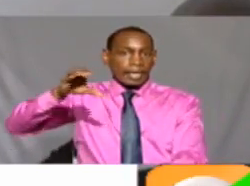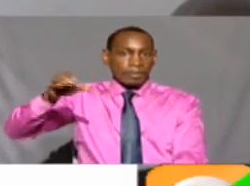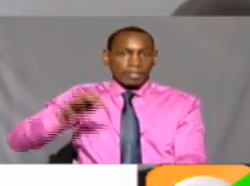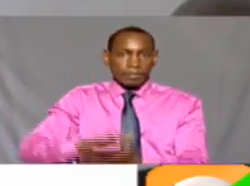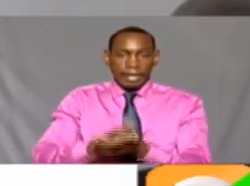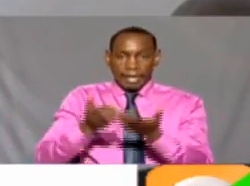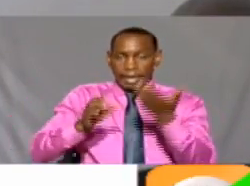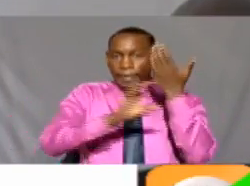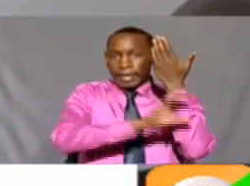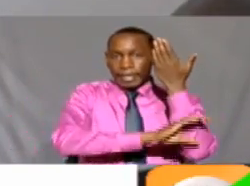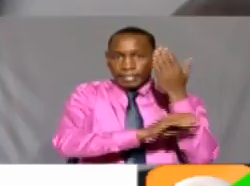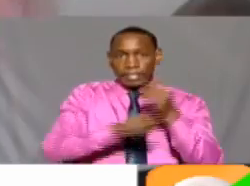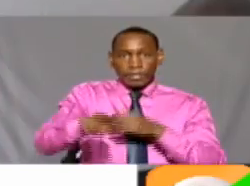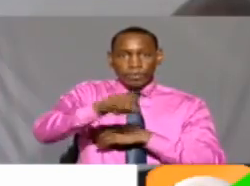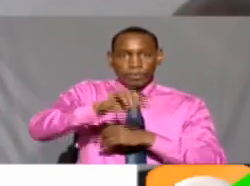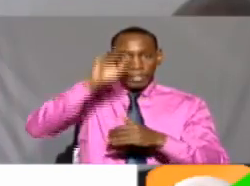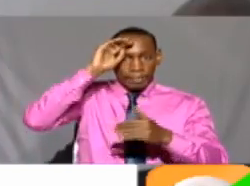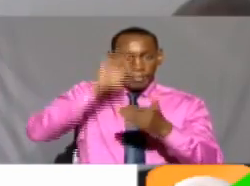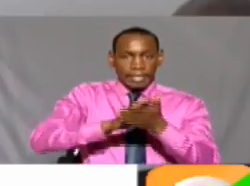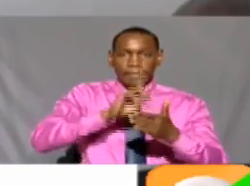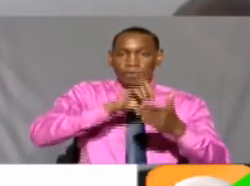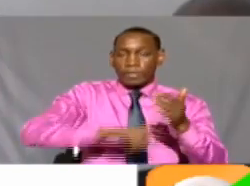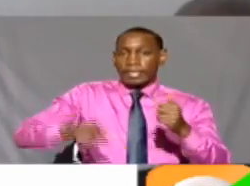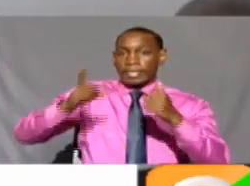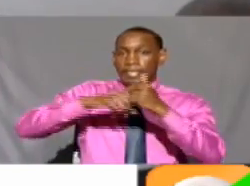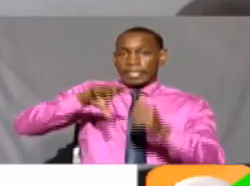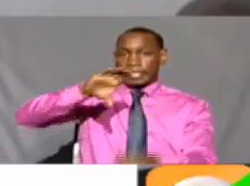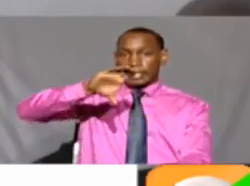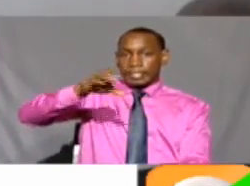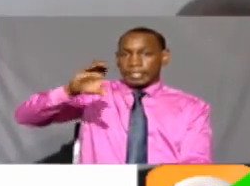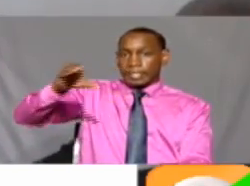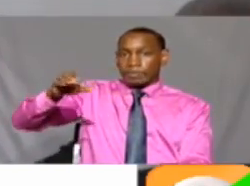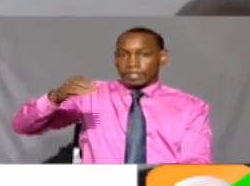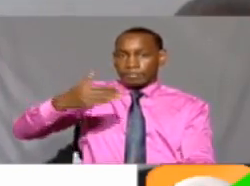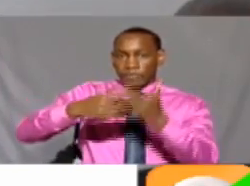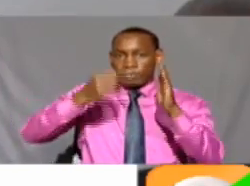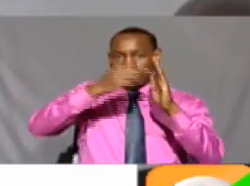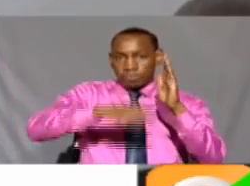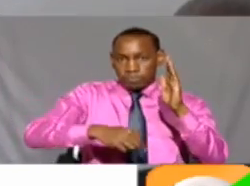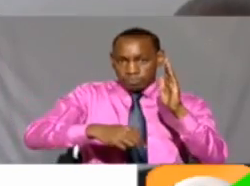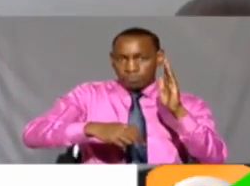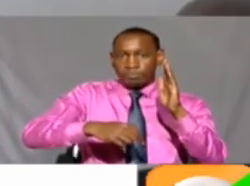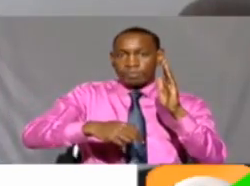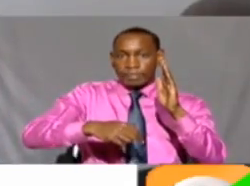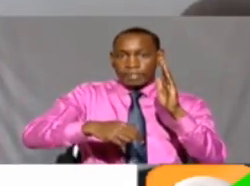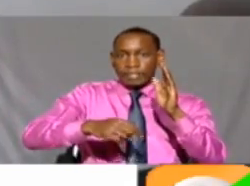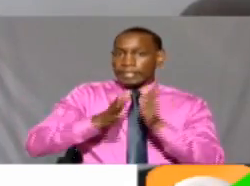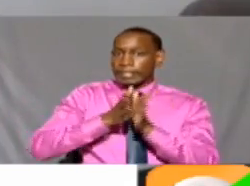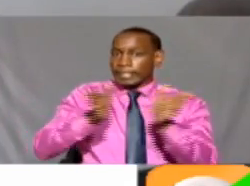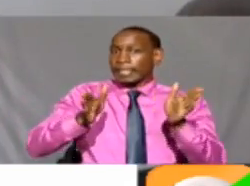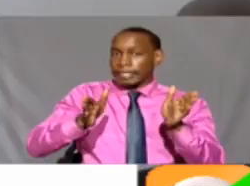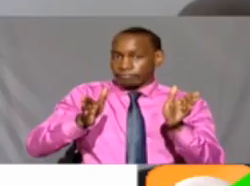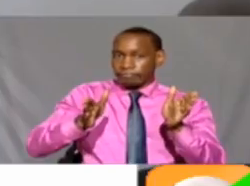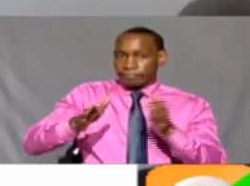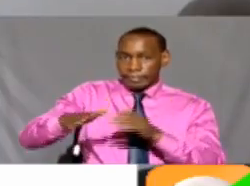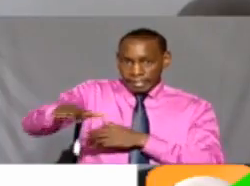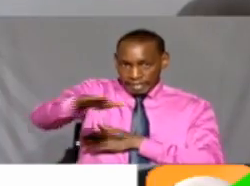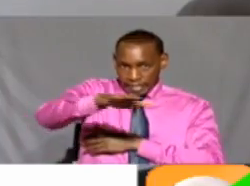in the country. We believe that the 6 counties are largely the epicenter